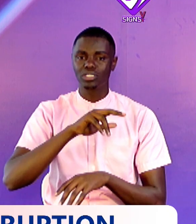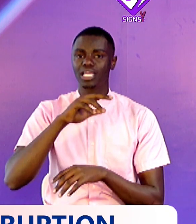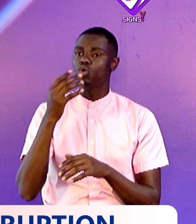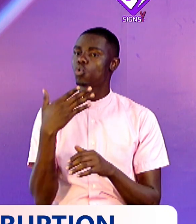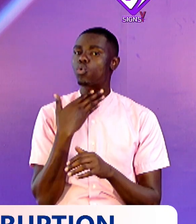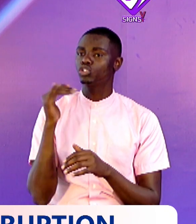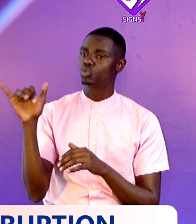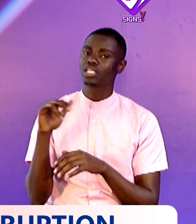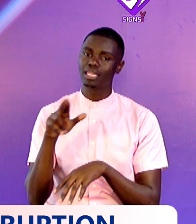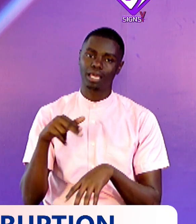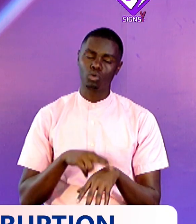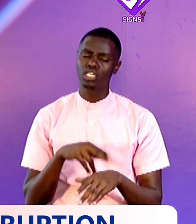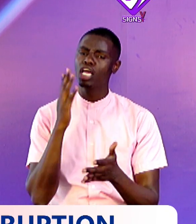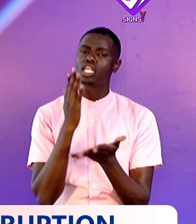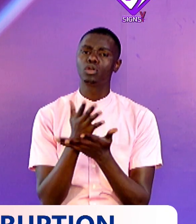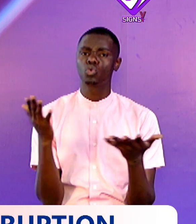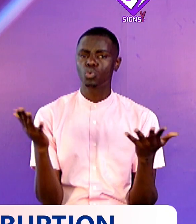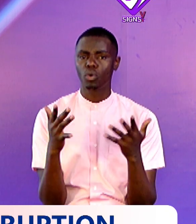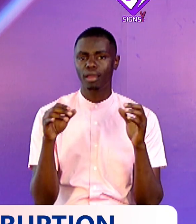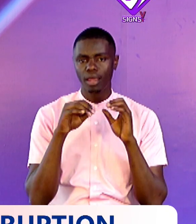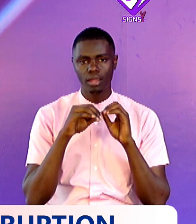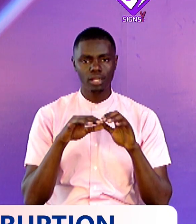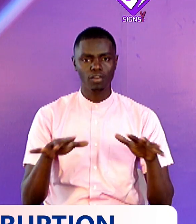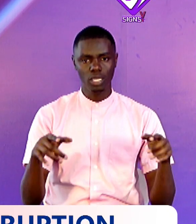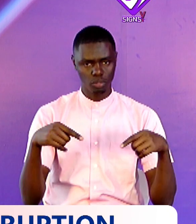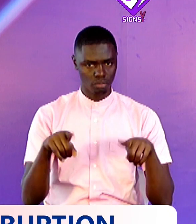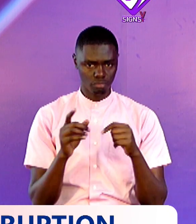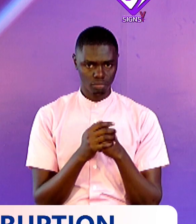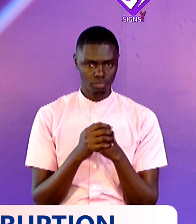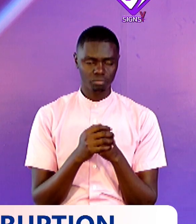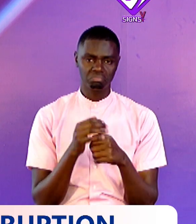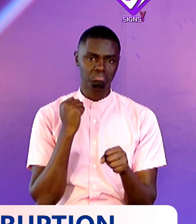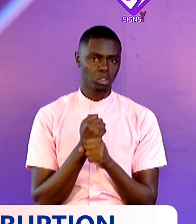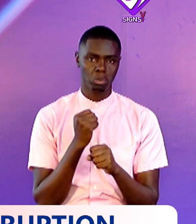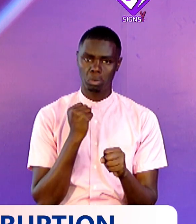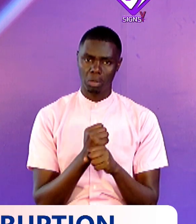is that the devolution itself, didn't it work?